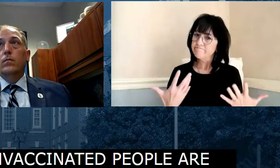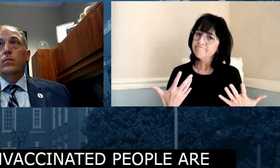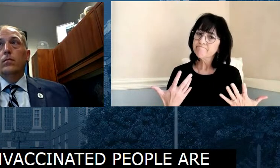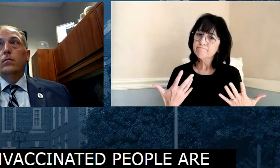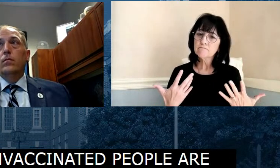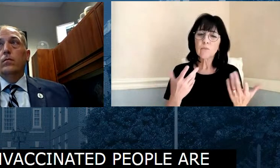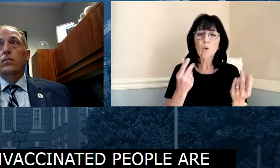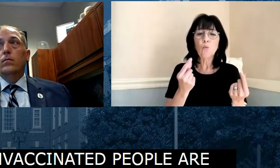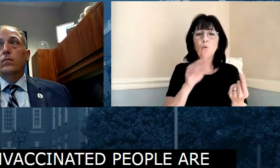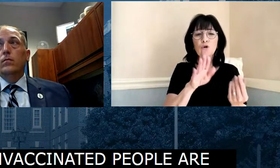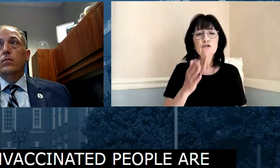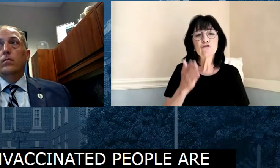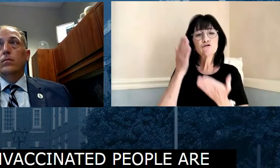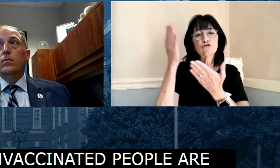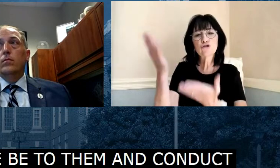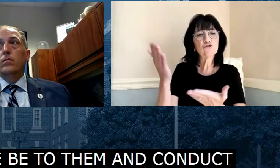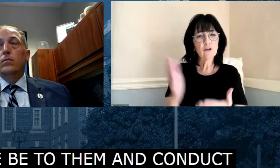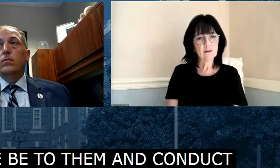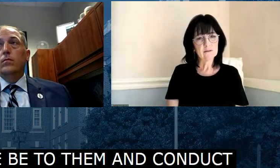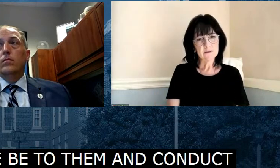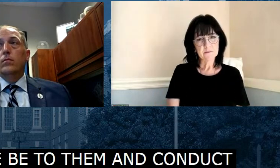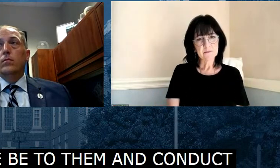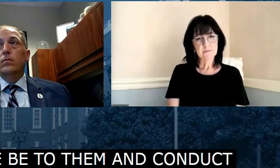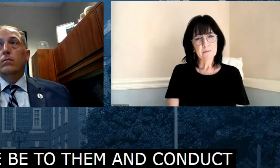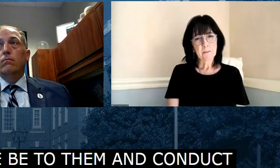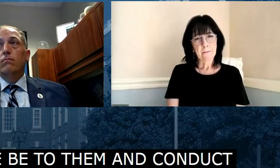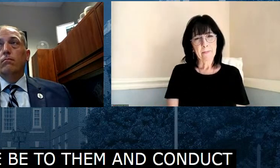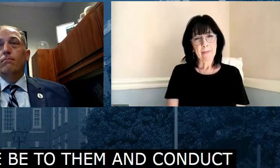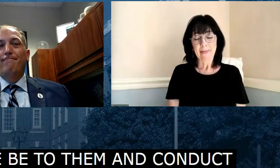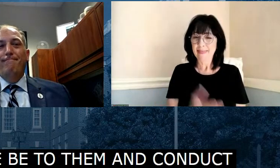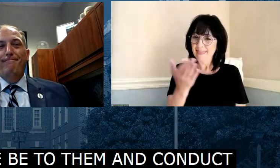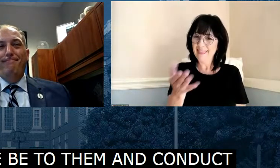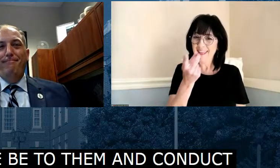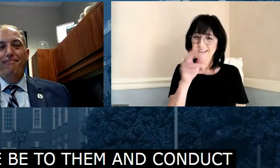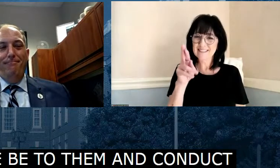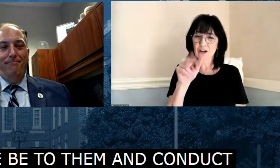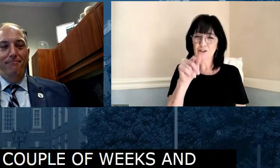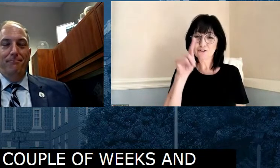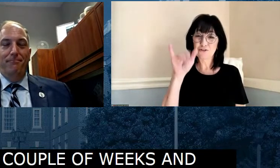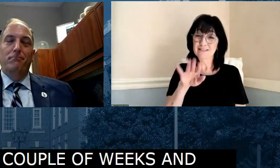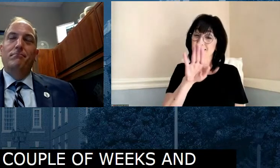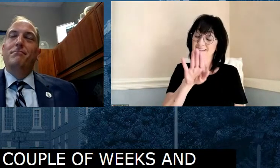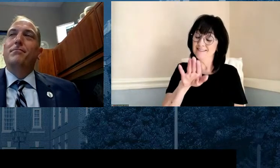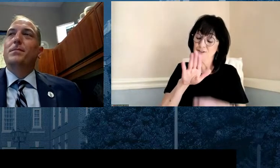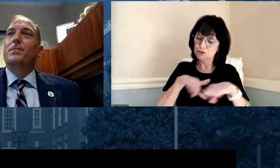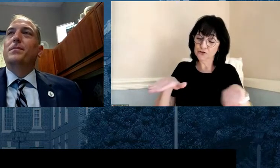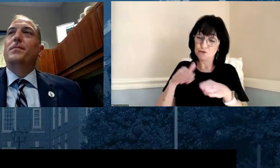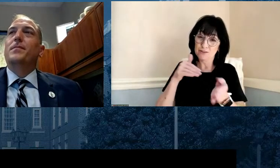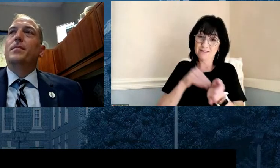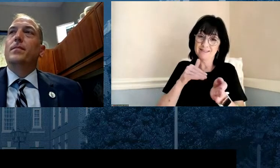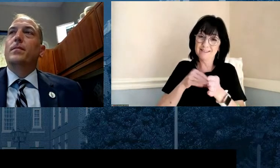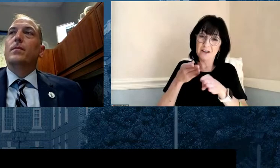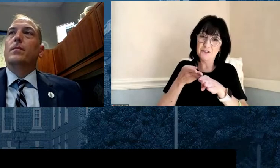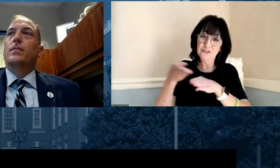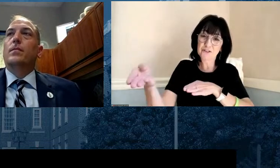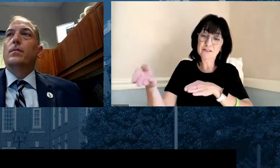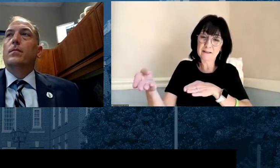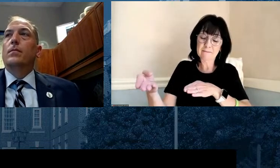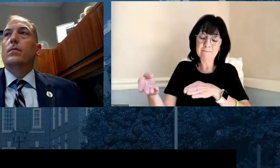weeks and perhaps months? Dr. Rattay, the pediatrician here. Yep.